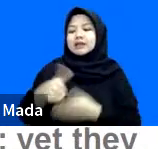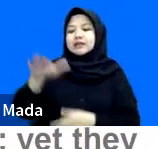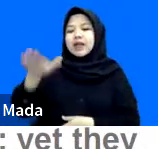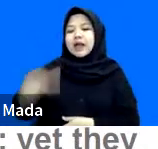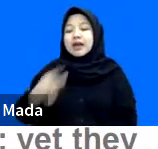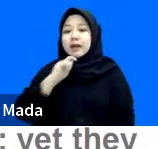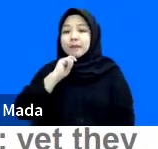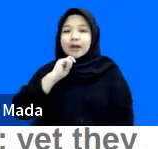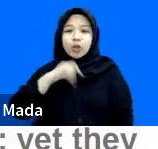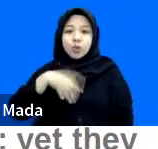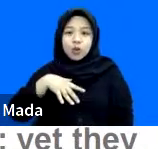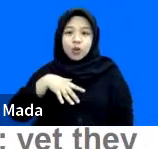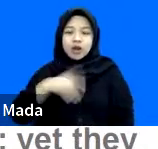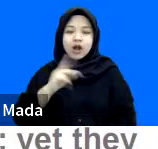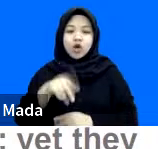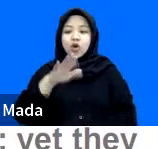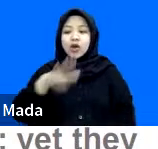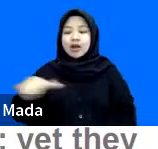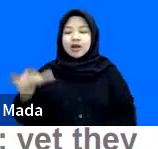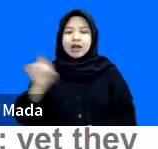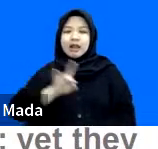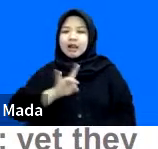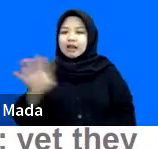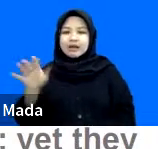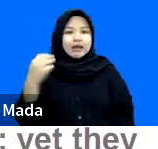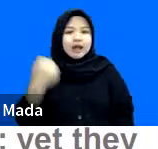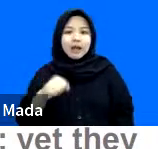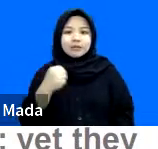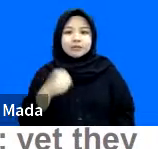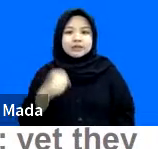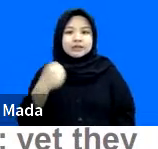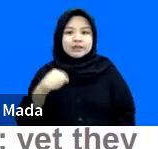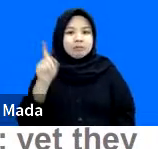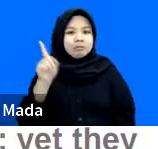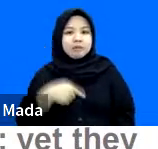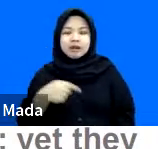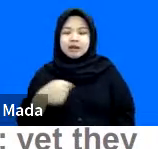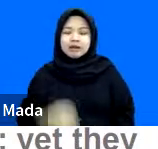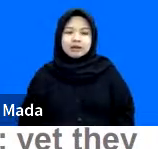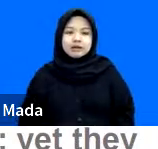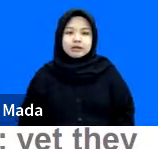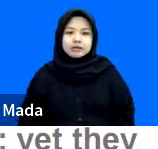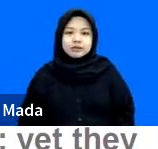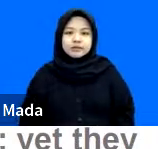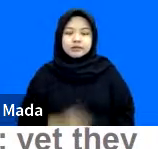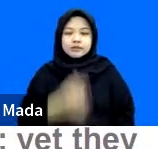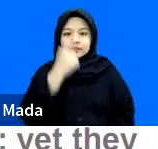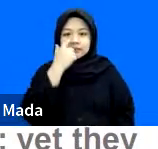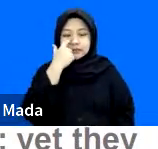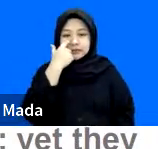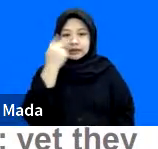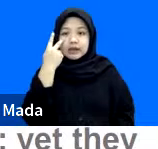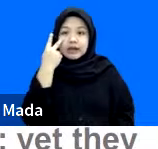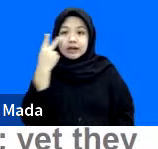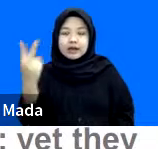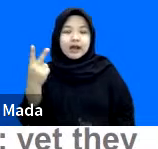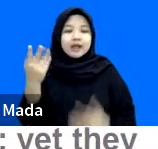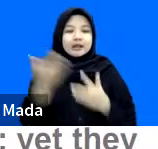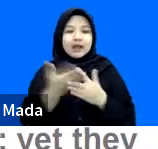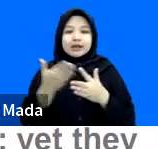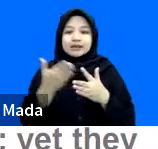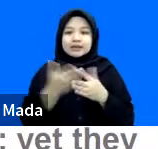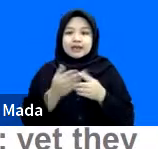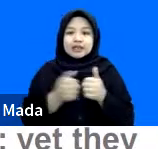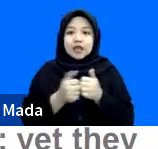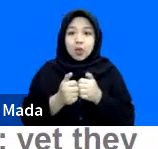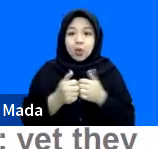children won't be able to benefit from it as much. And looking at access to devices and access to the internet, it's really important